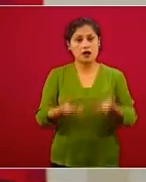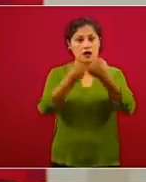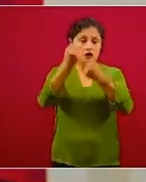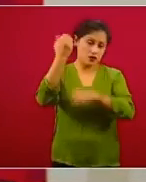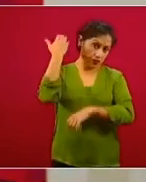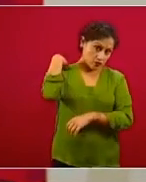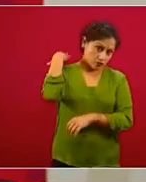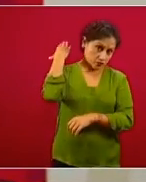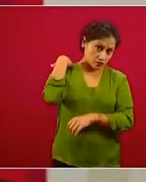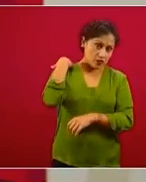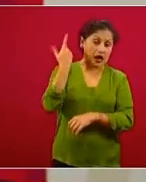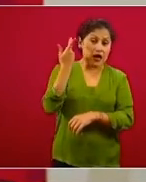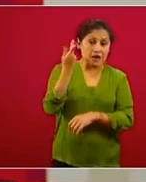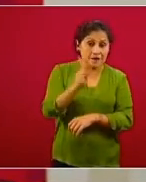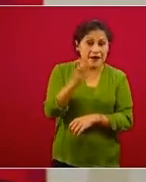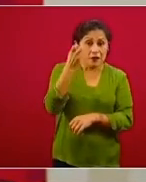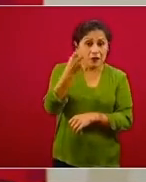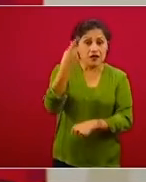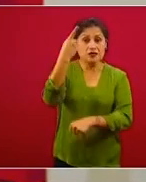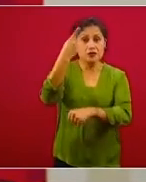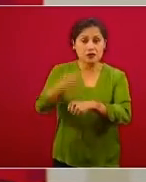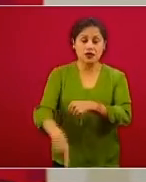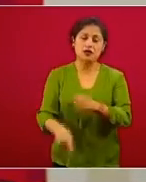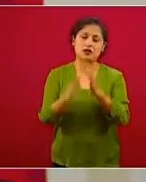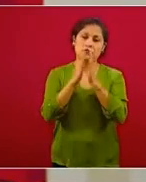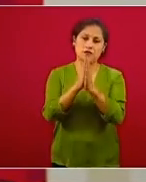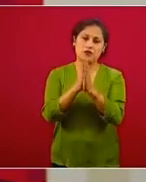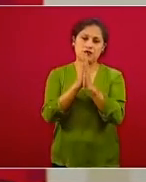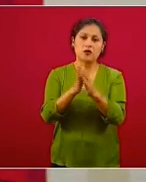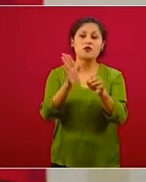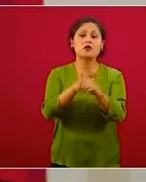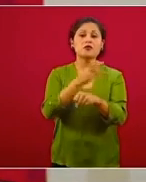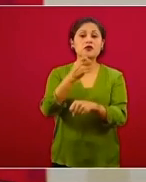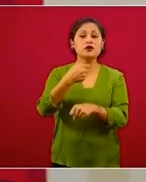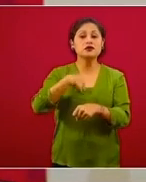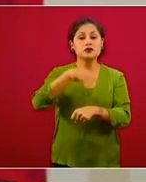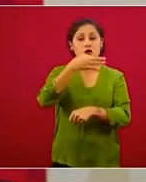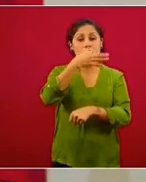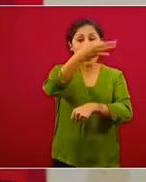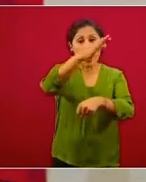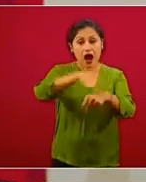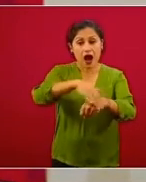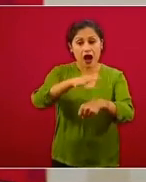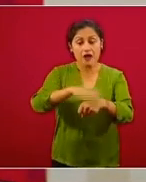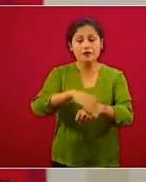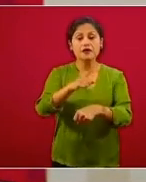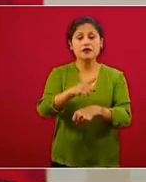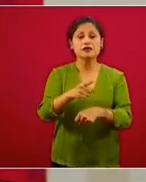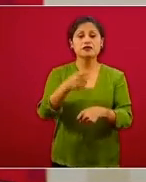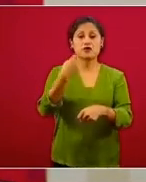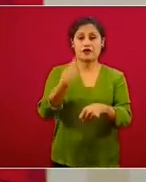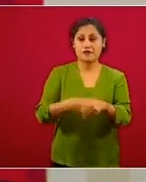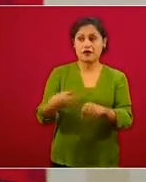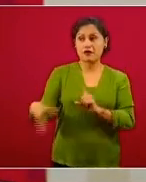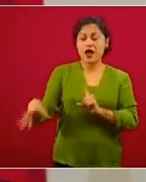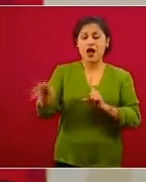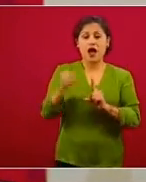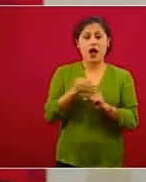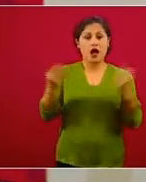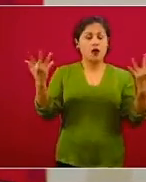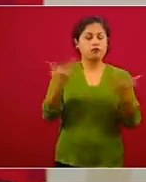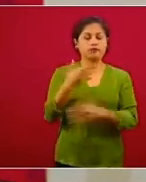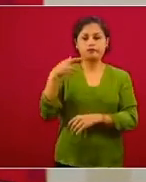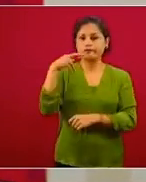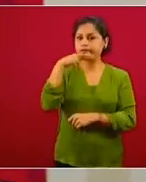saying this disease can surprise you. Please don't take it lightly. This can be very serious,